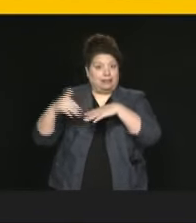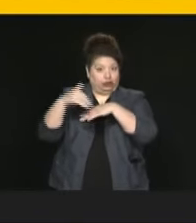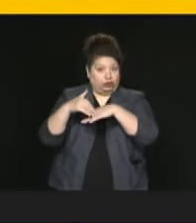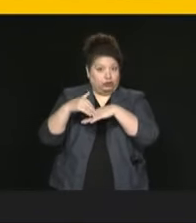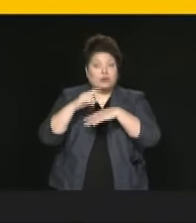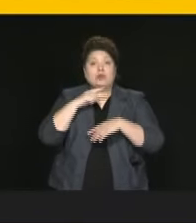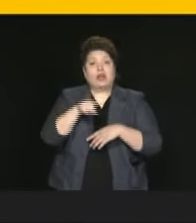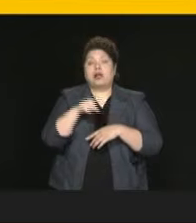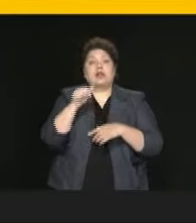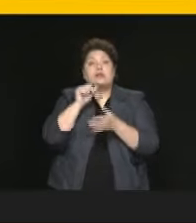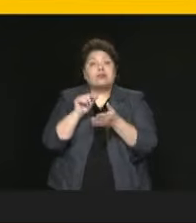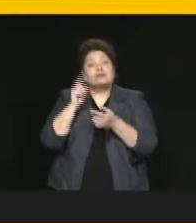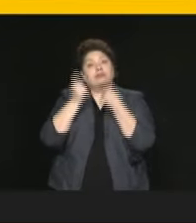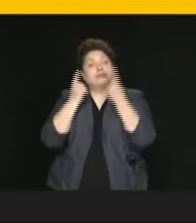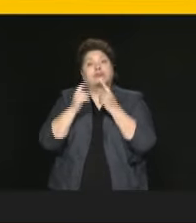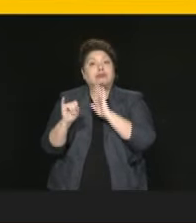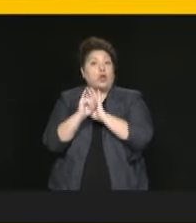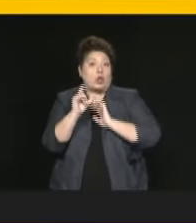When Indigenous leaders,